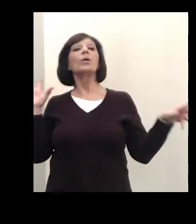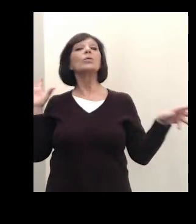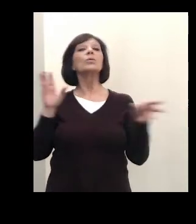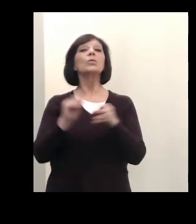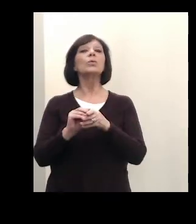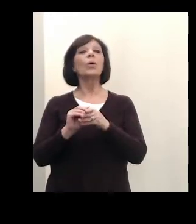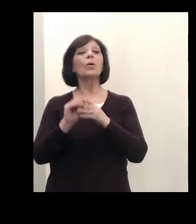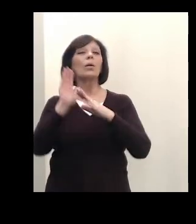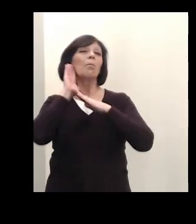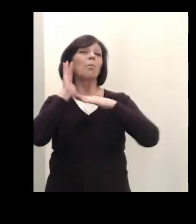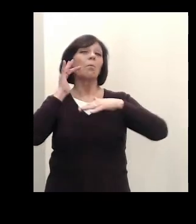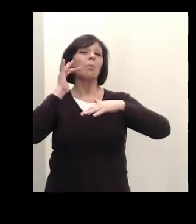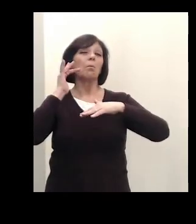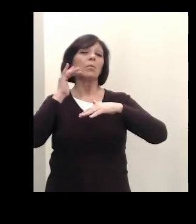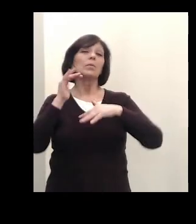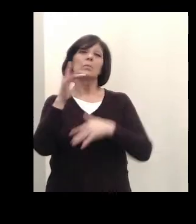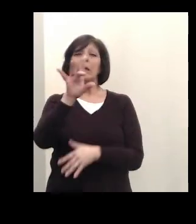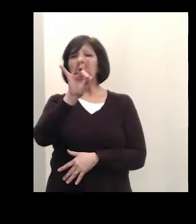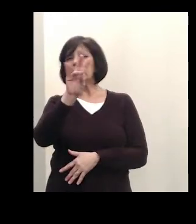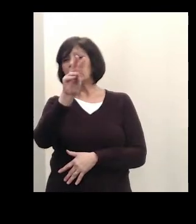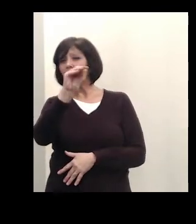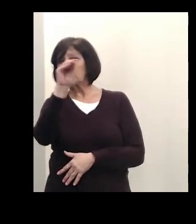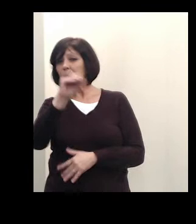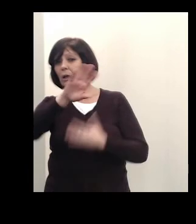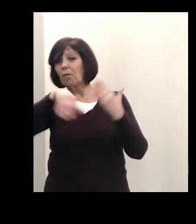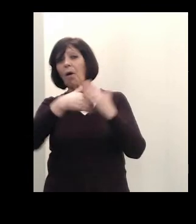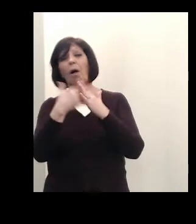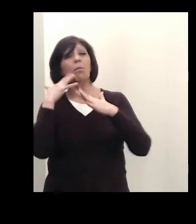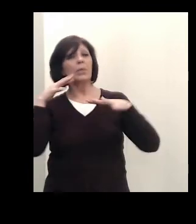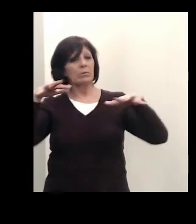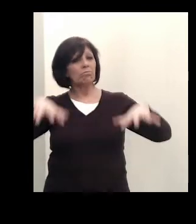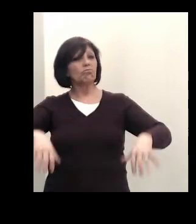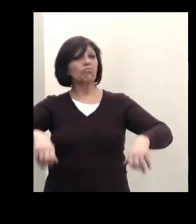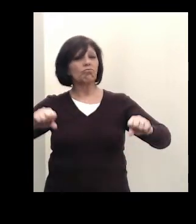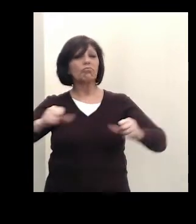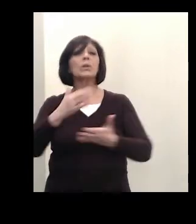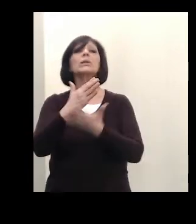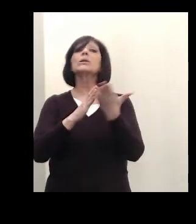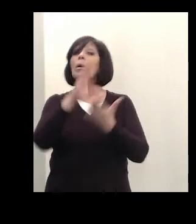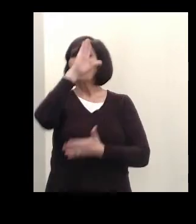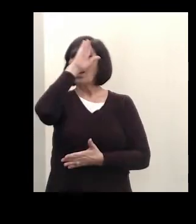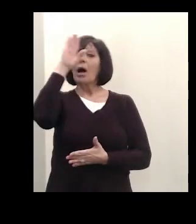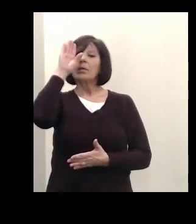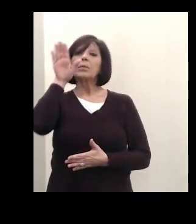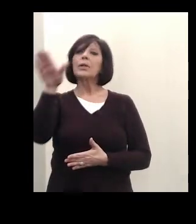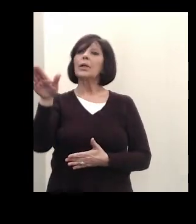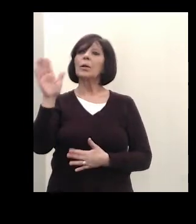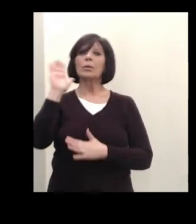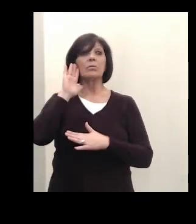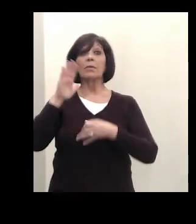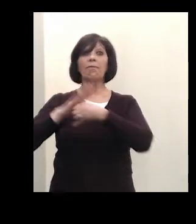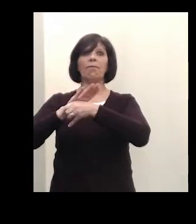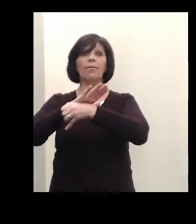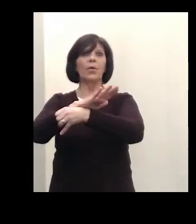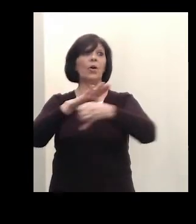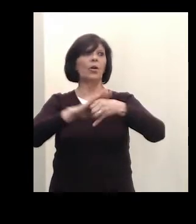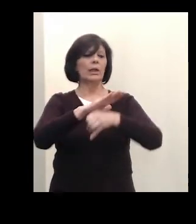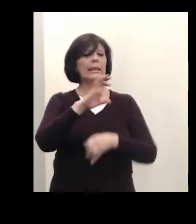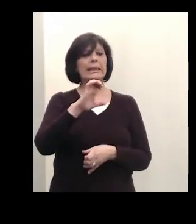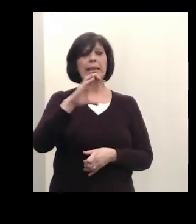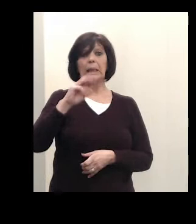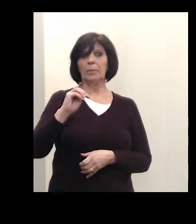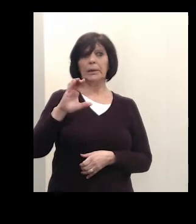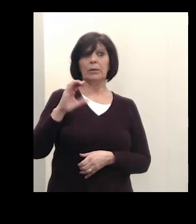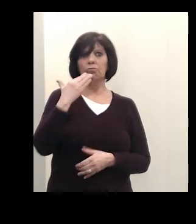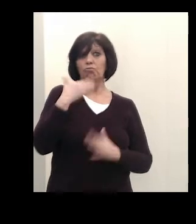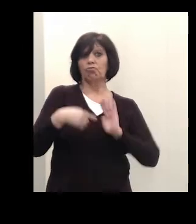January 23rd, 87% of all beds. There are some hospitals in which their beds may be full. ECMC is a good example of it.